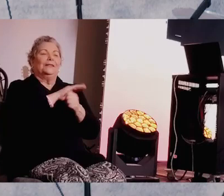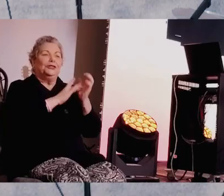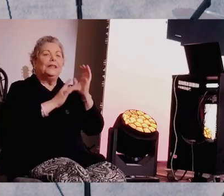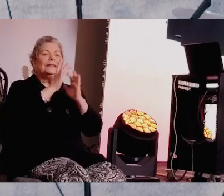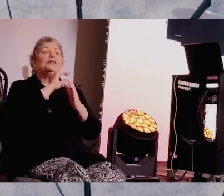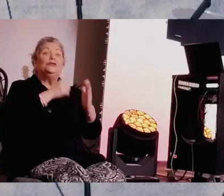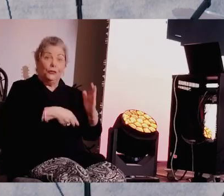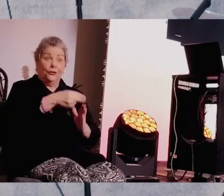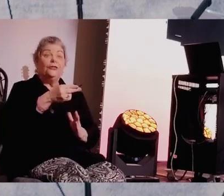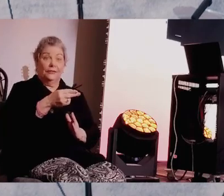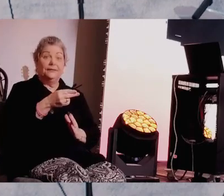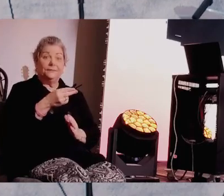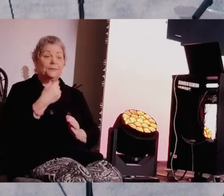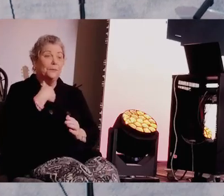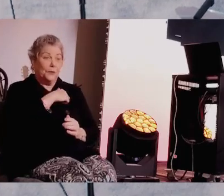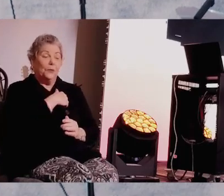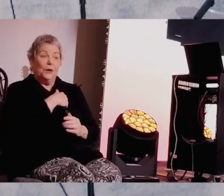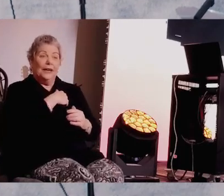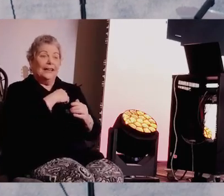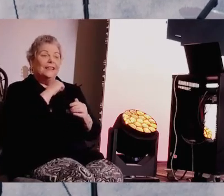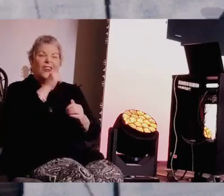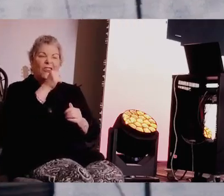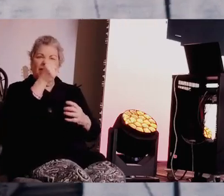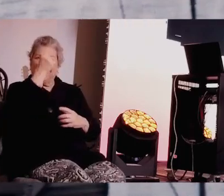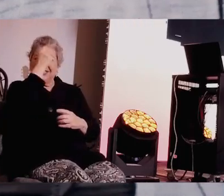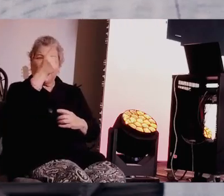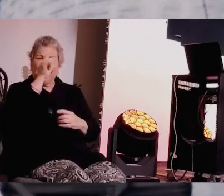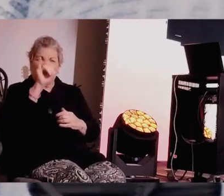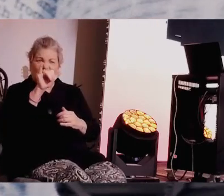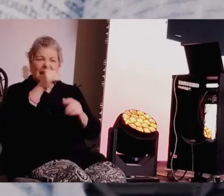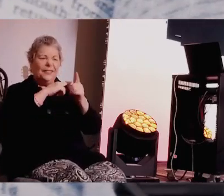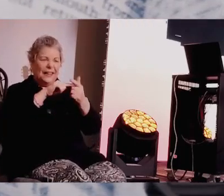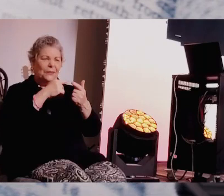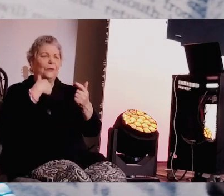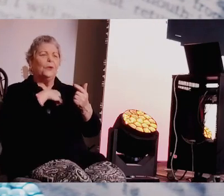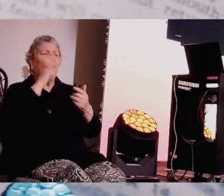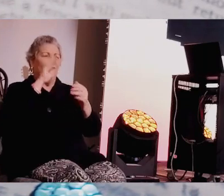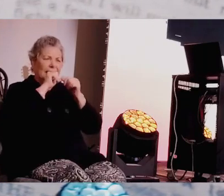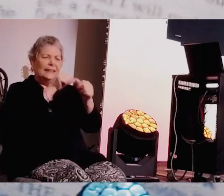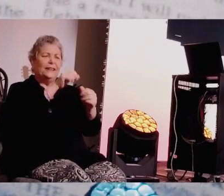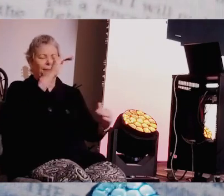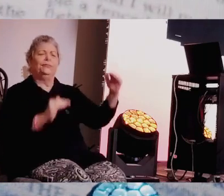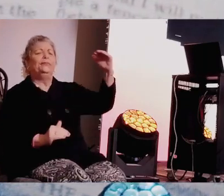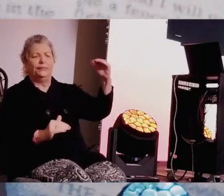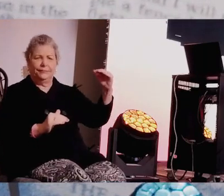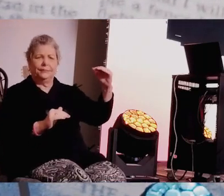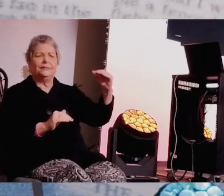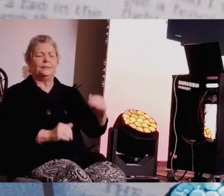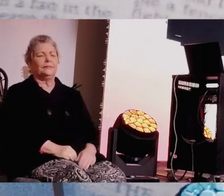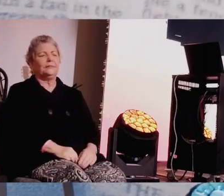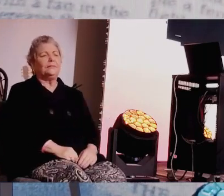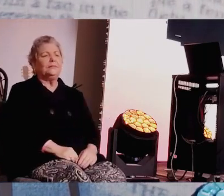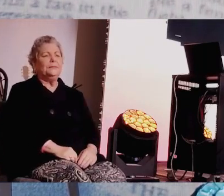truth. Because if we don't get that, we stay imbalanced. Do you understand what I'm saying? So I thought it was very interesting.